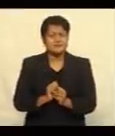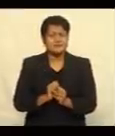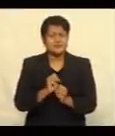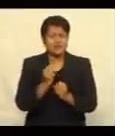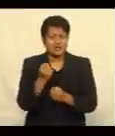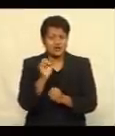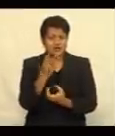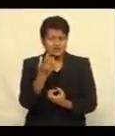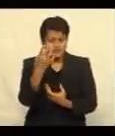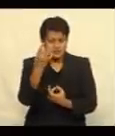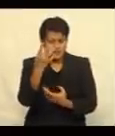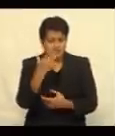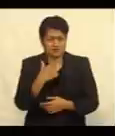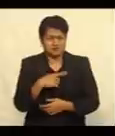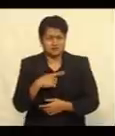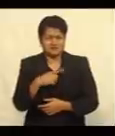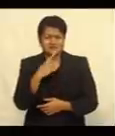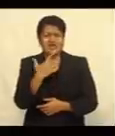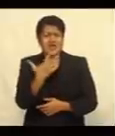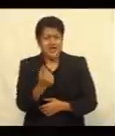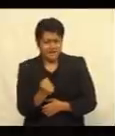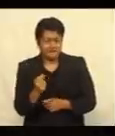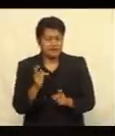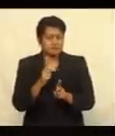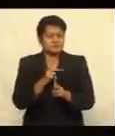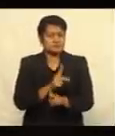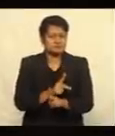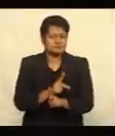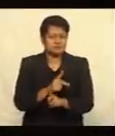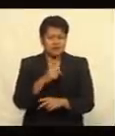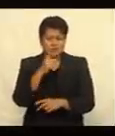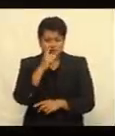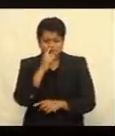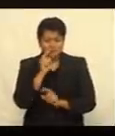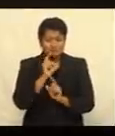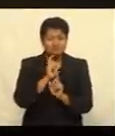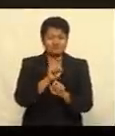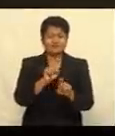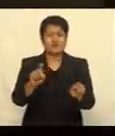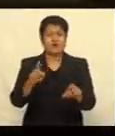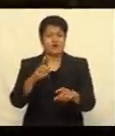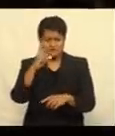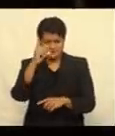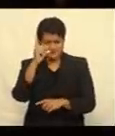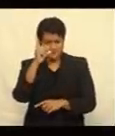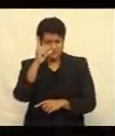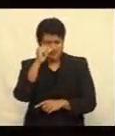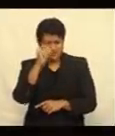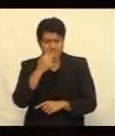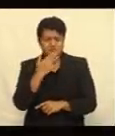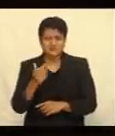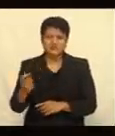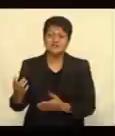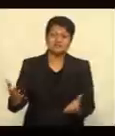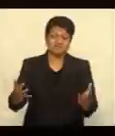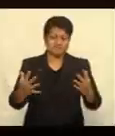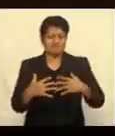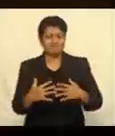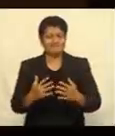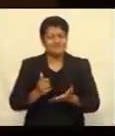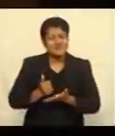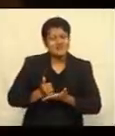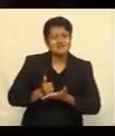their privacy. The Permanent Secretary is calling on all Fijians to come together and support each other and the ministry's work as